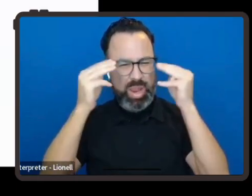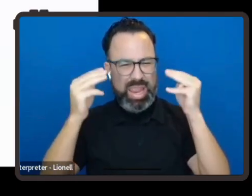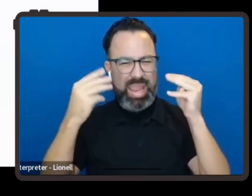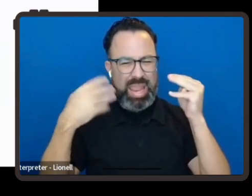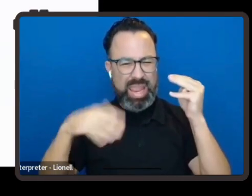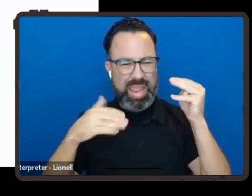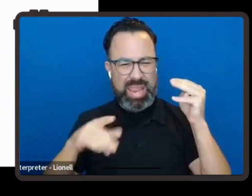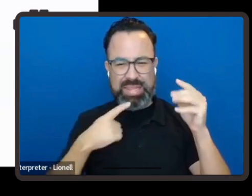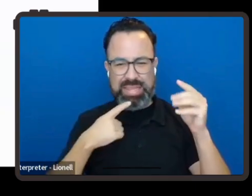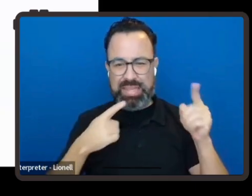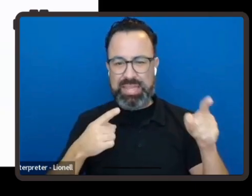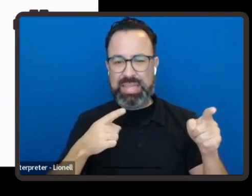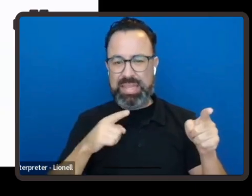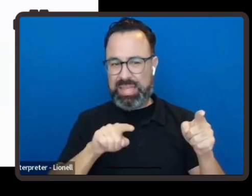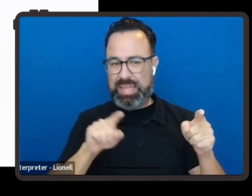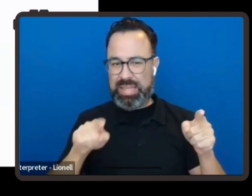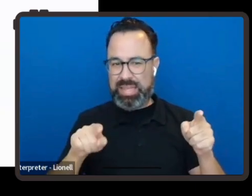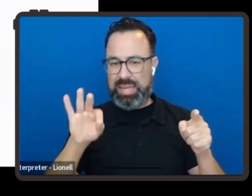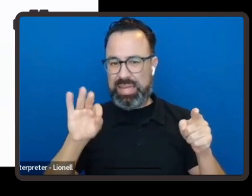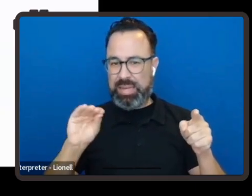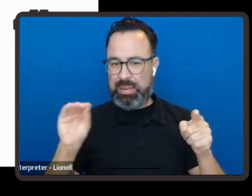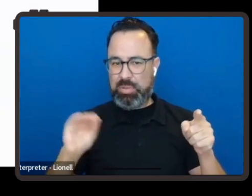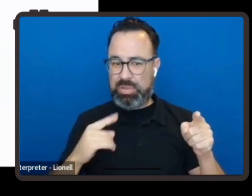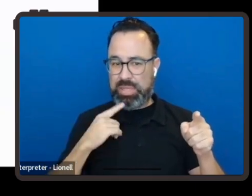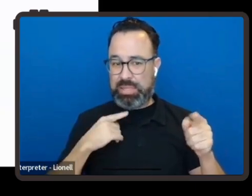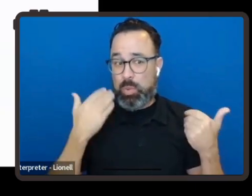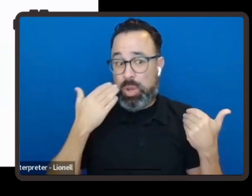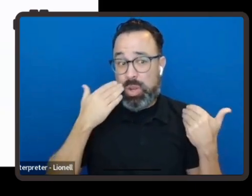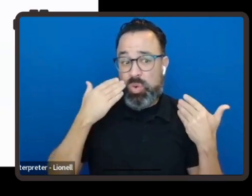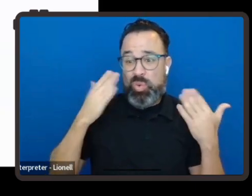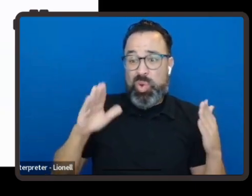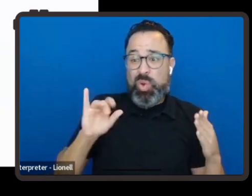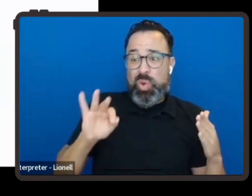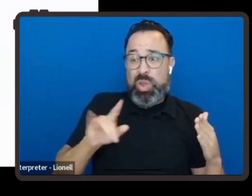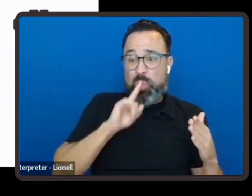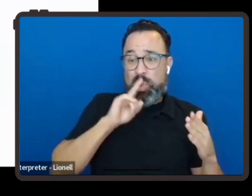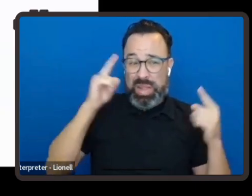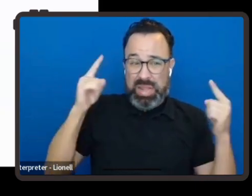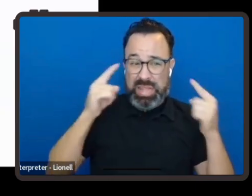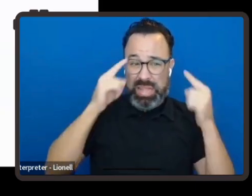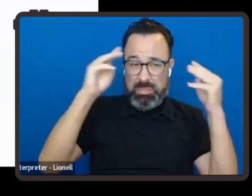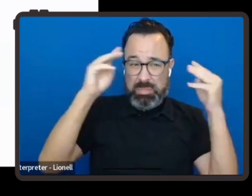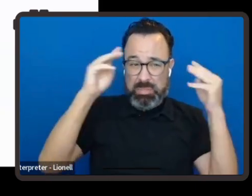know if their symptoms are migraine. So there might be more than just 4 people.